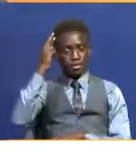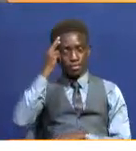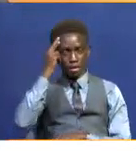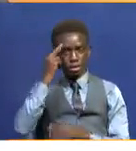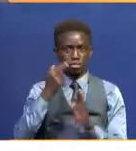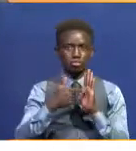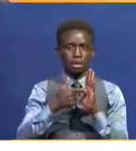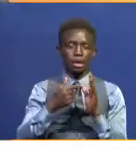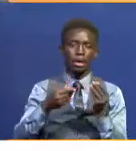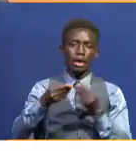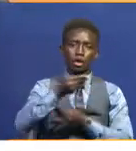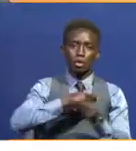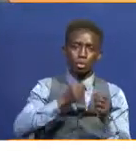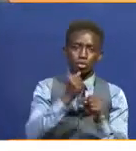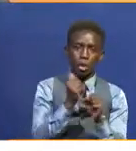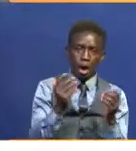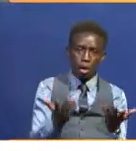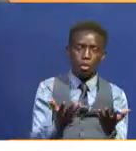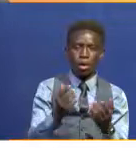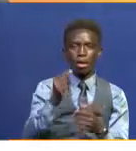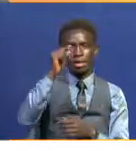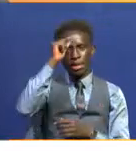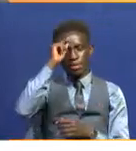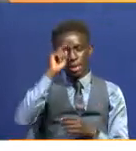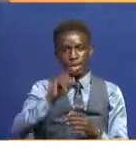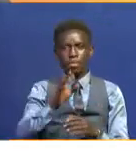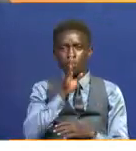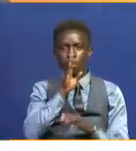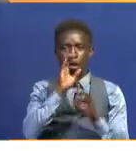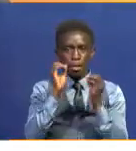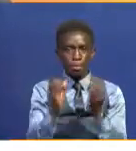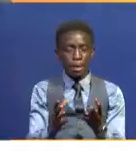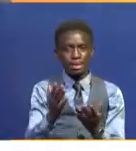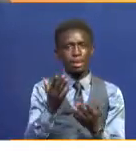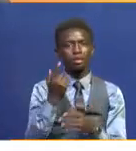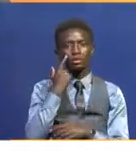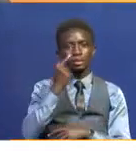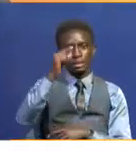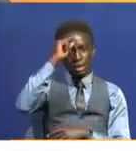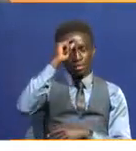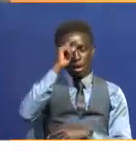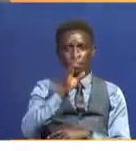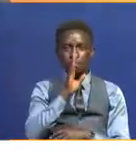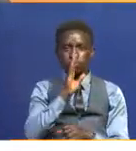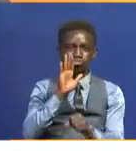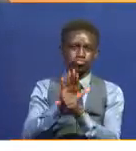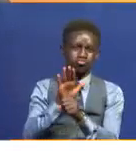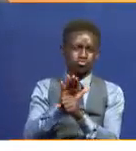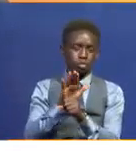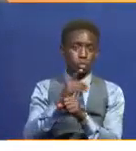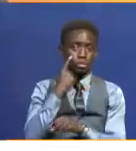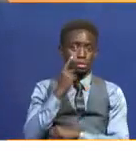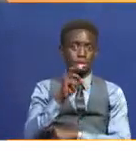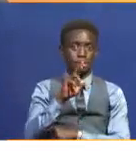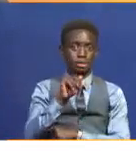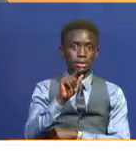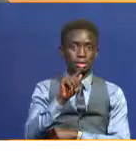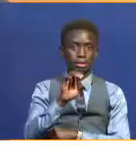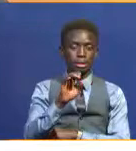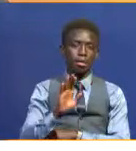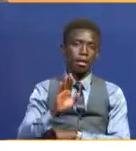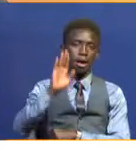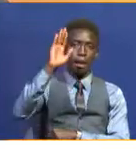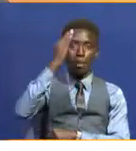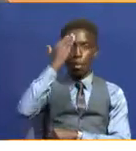doing, how much does the government need to borrow. So if the government is borrowing a lot, you will see rates go up because there's that demand for